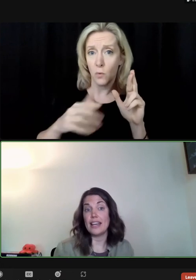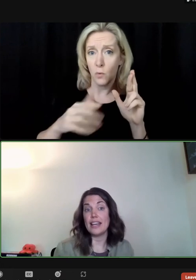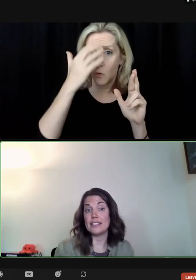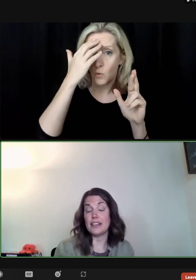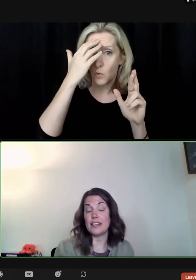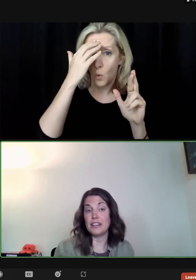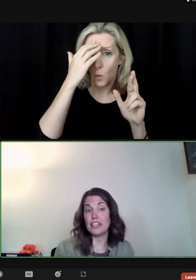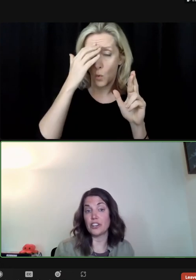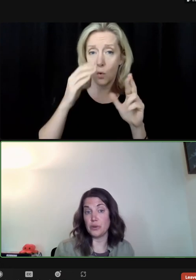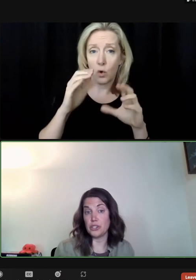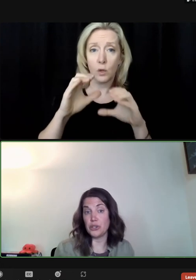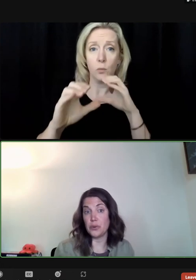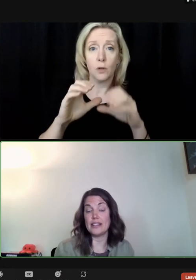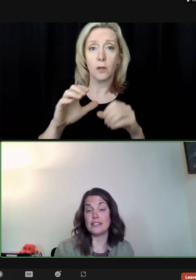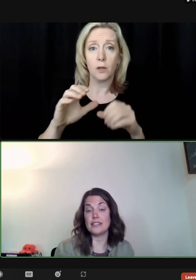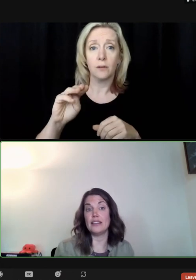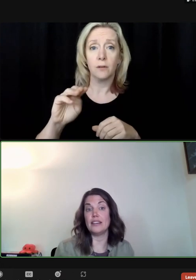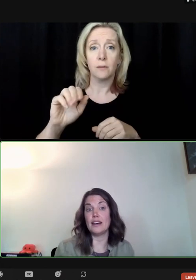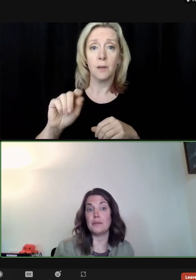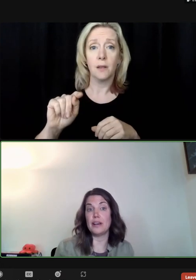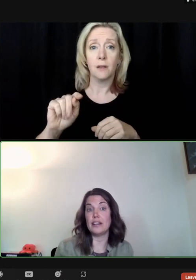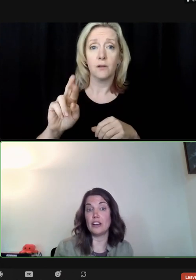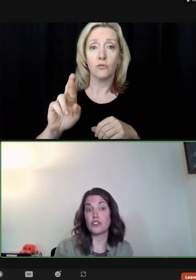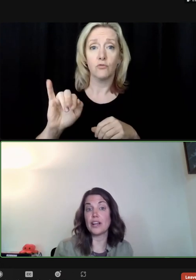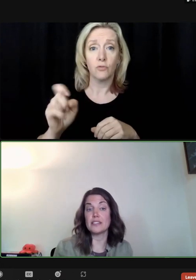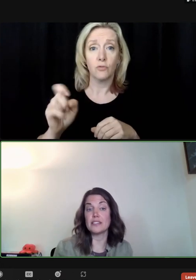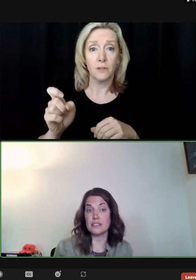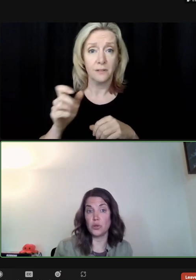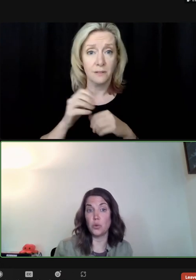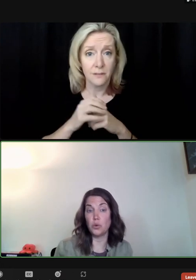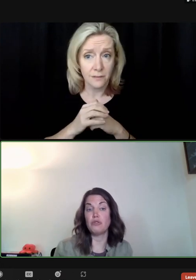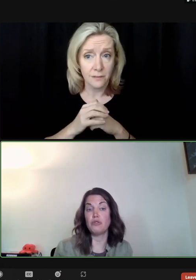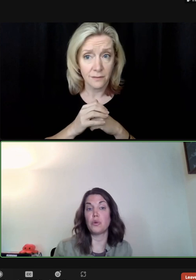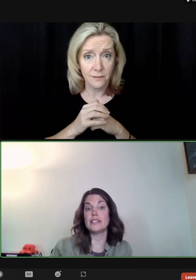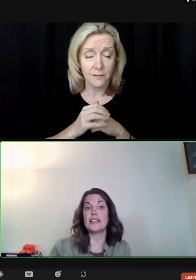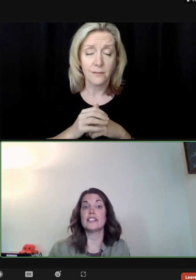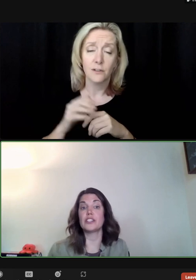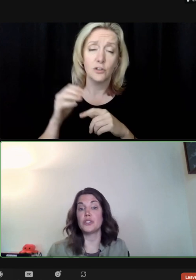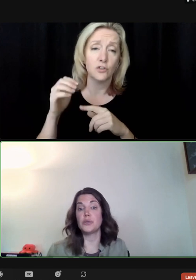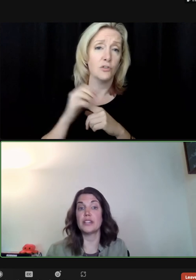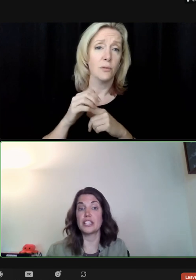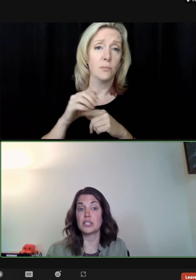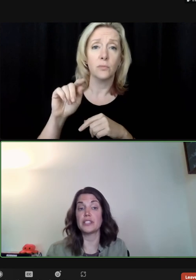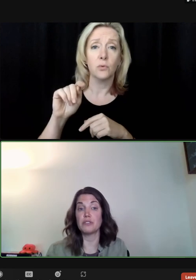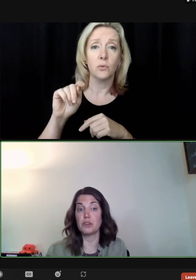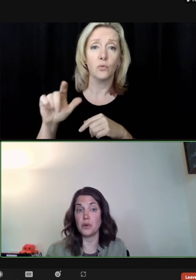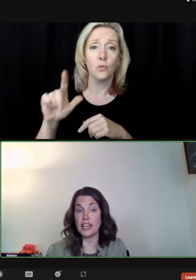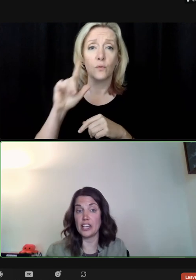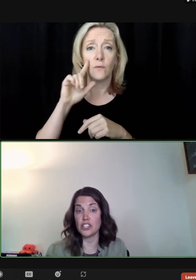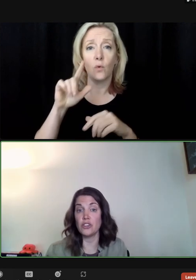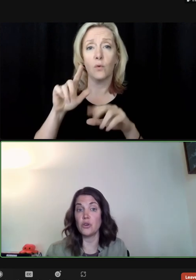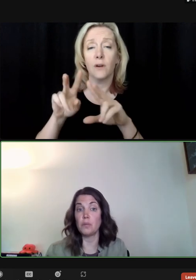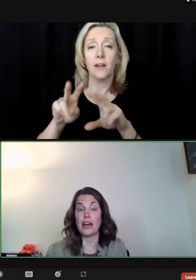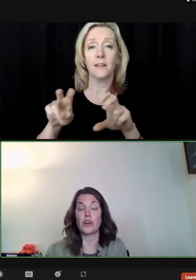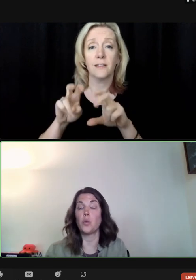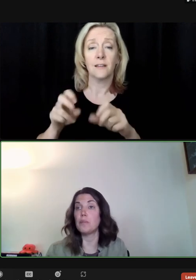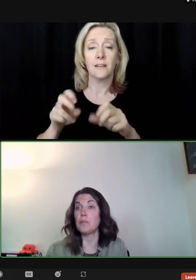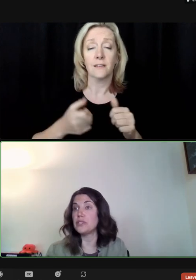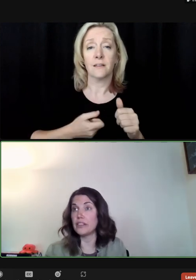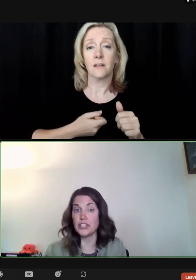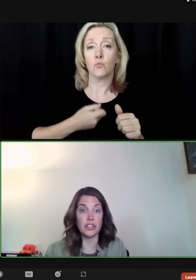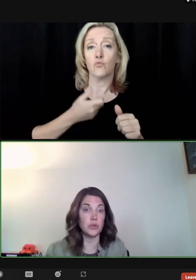matrix. It is definitely our go-to as a great tool for assessing a student's expressive communication,